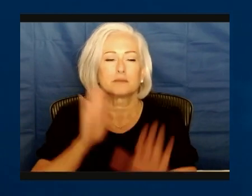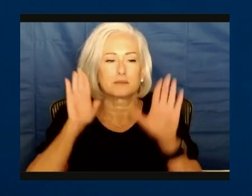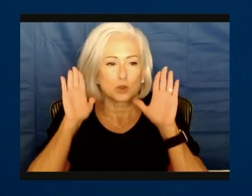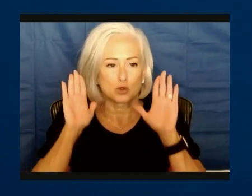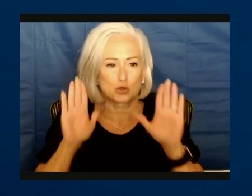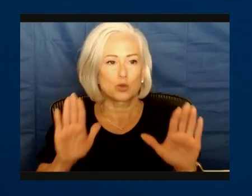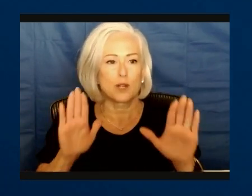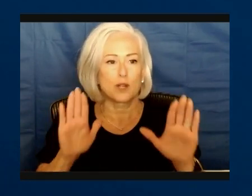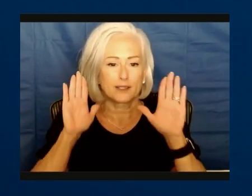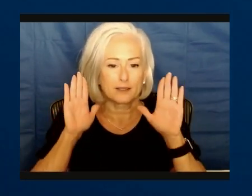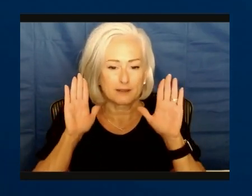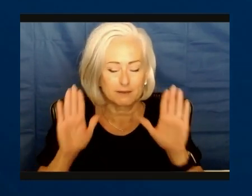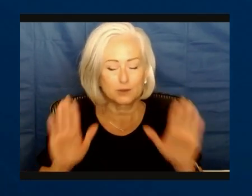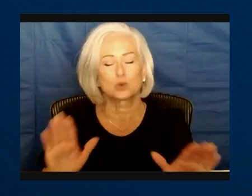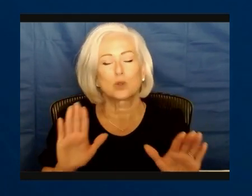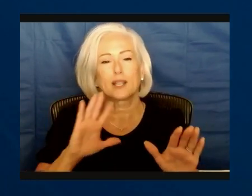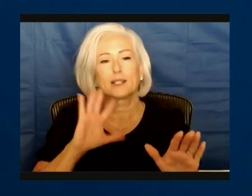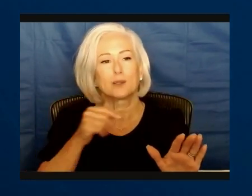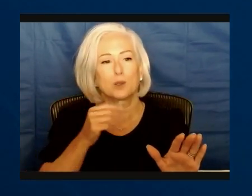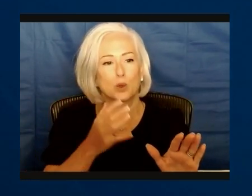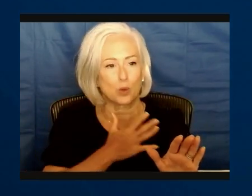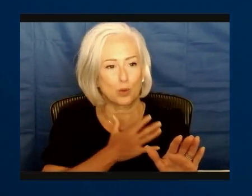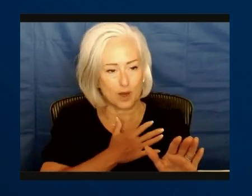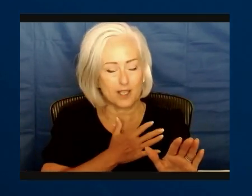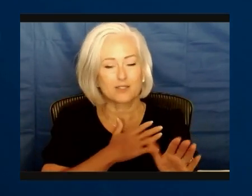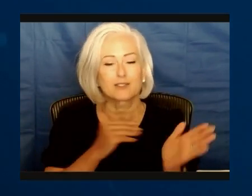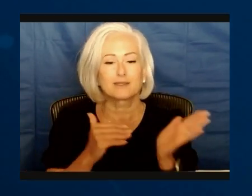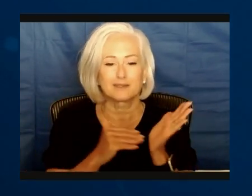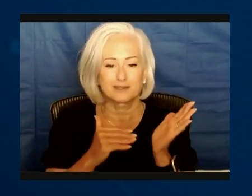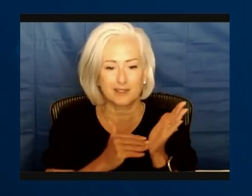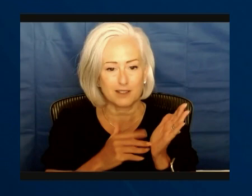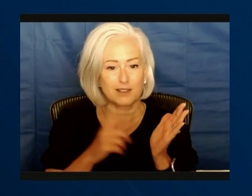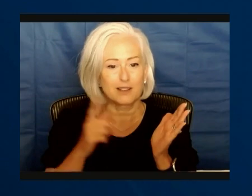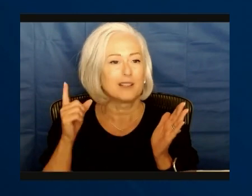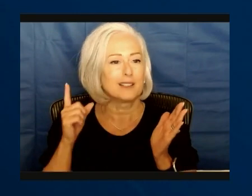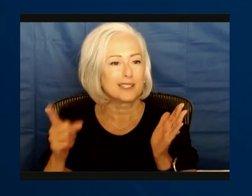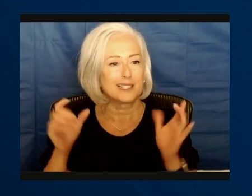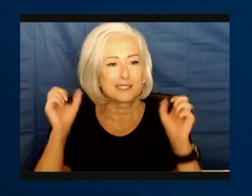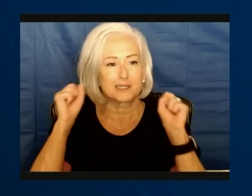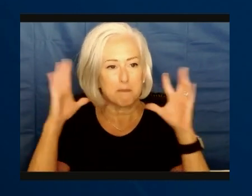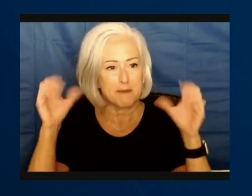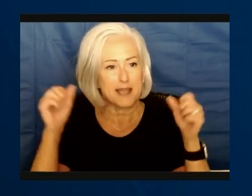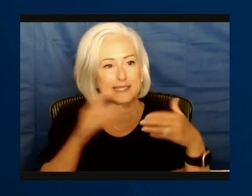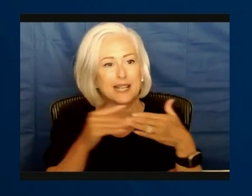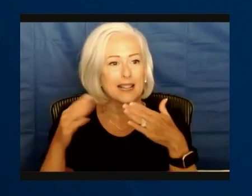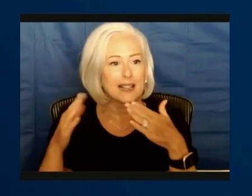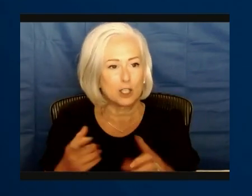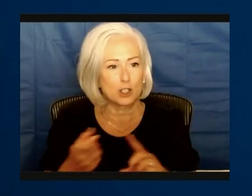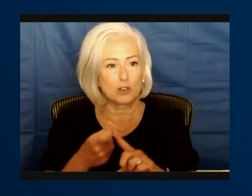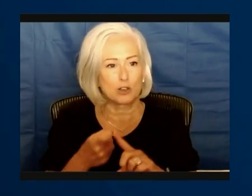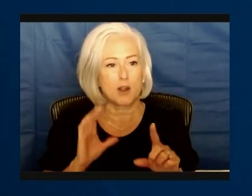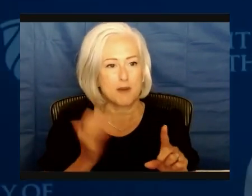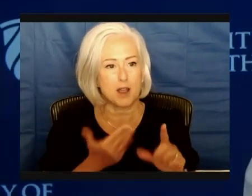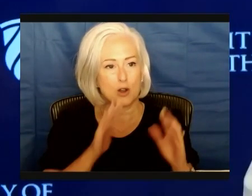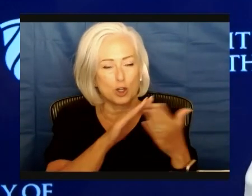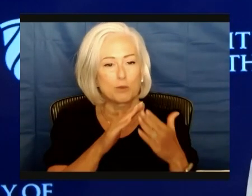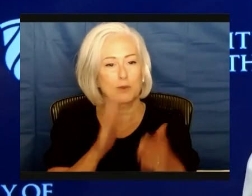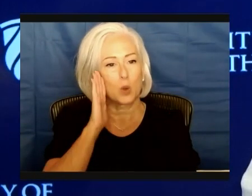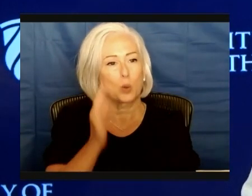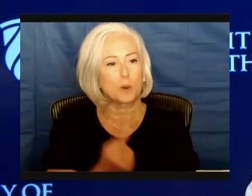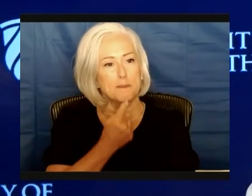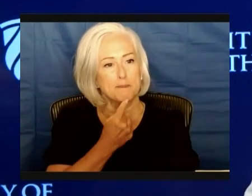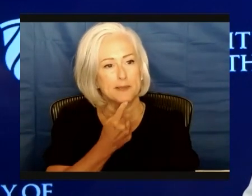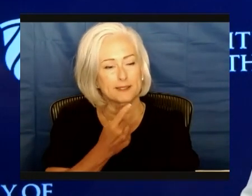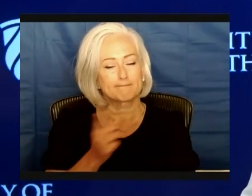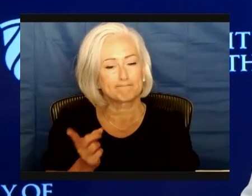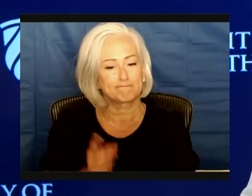graceful physician means. And he was a terrific leader in our community. Chris Perryman will be missed. Don't forget,